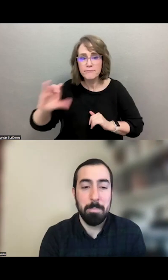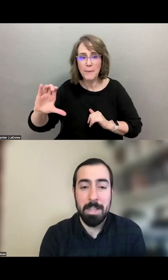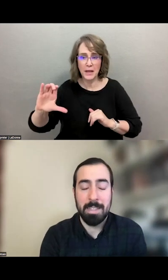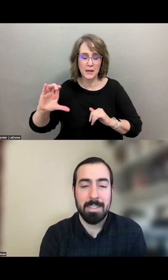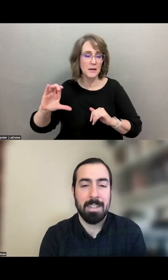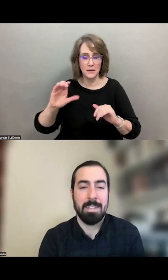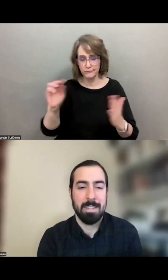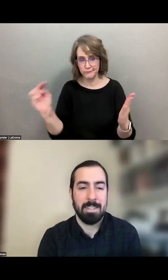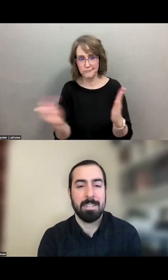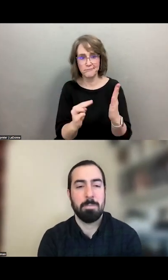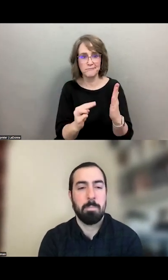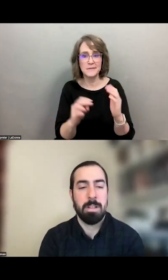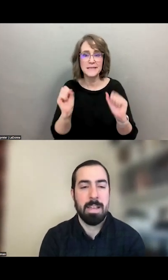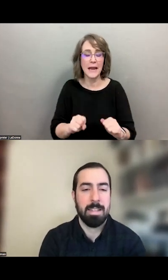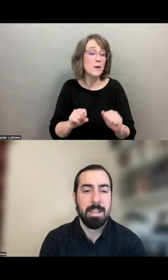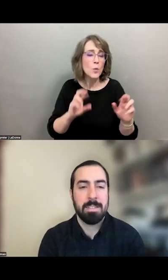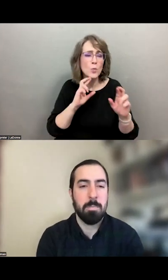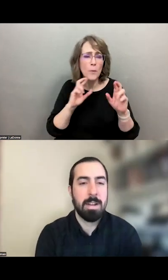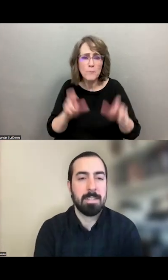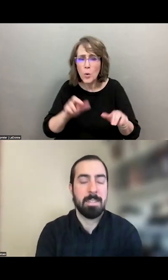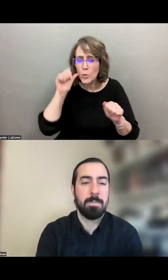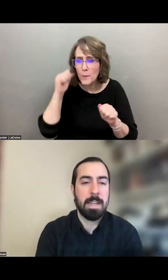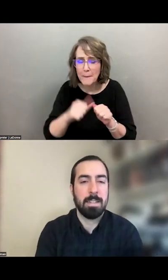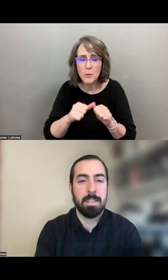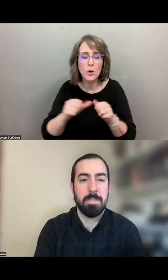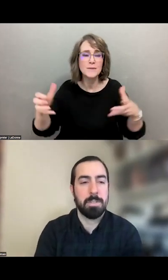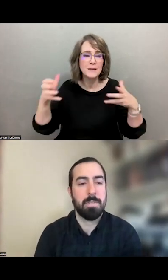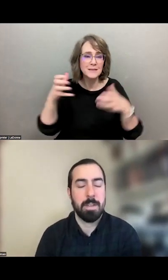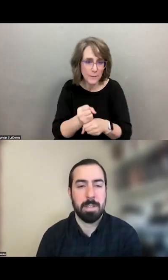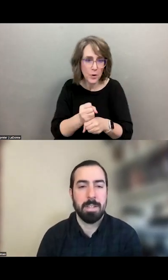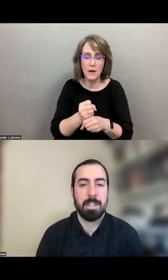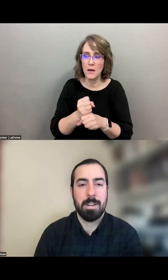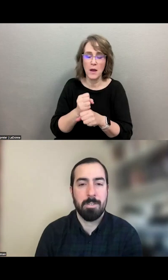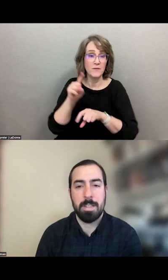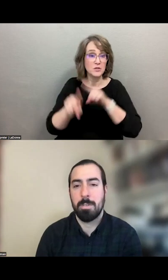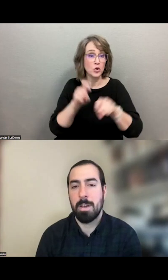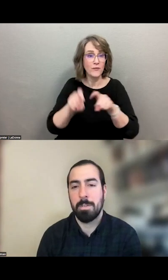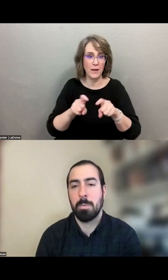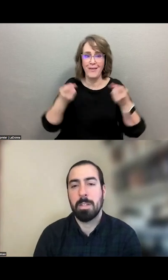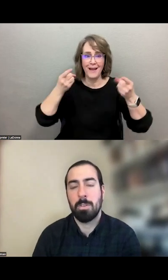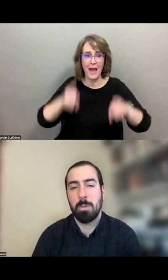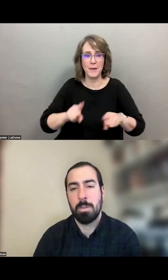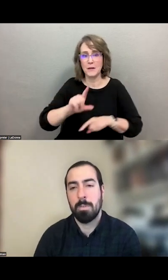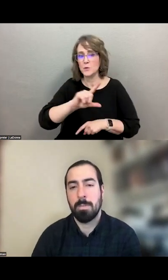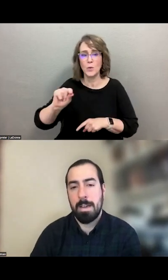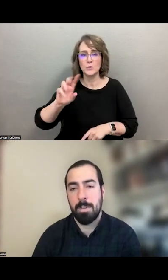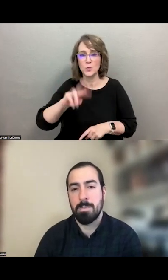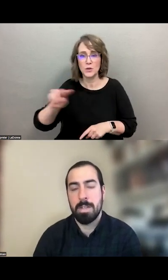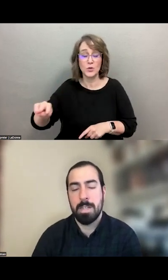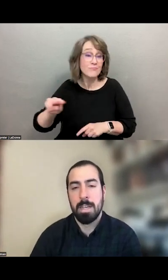the public. It's a report that summarizes the findings of a survey that was conducted in early 2022 with